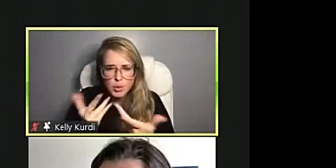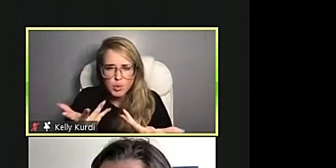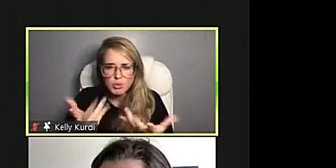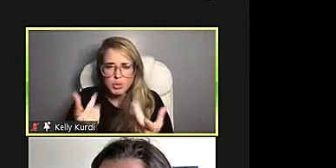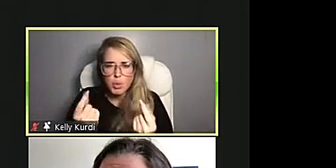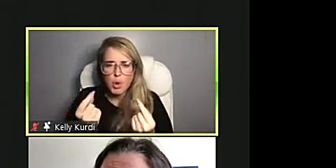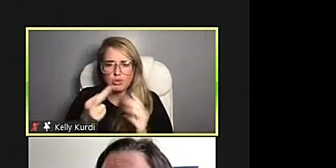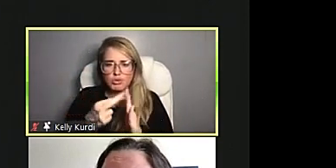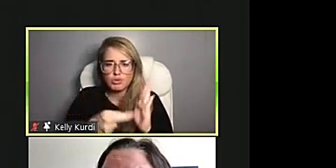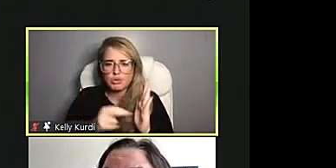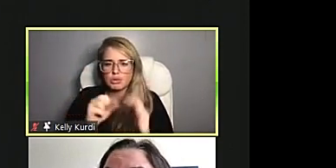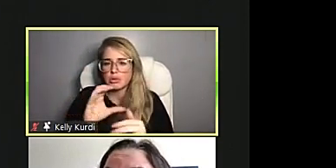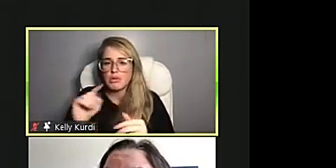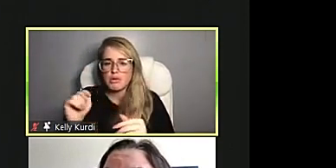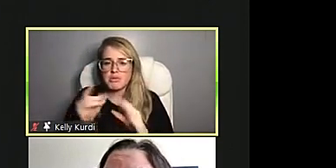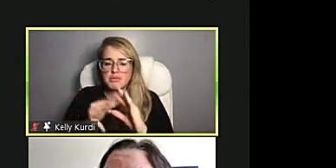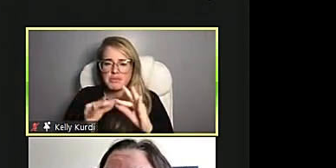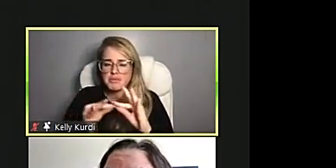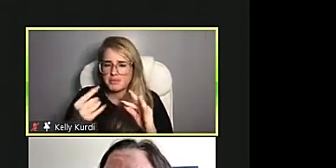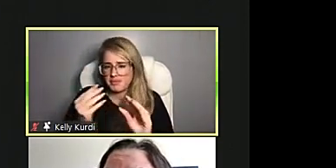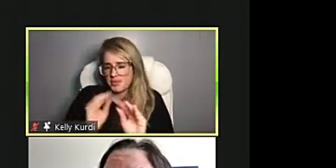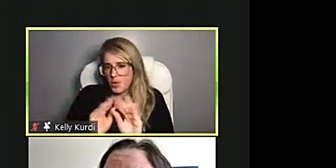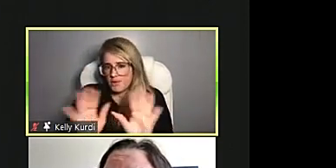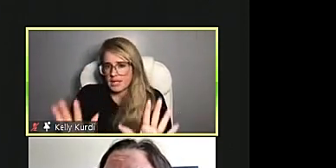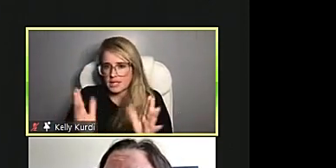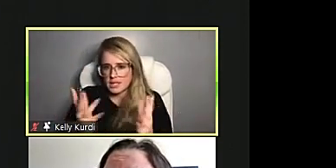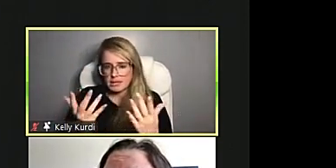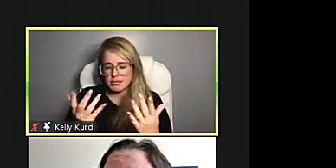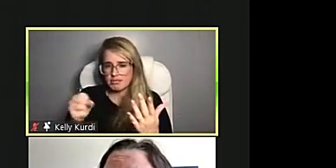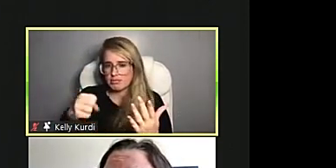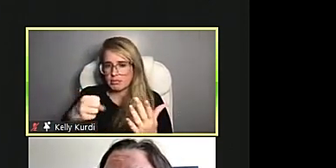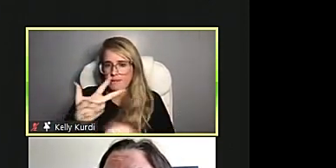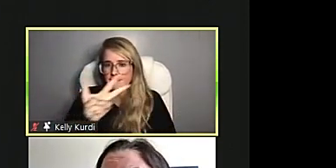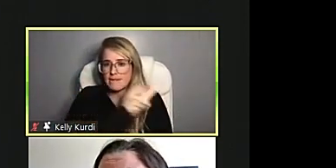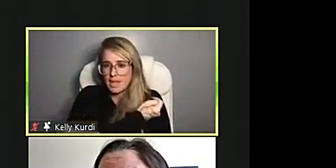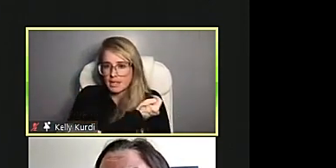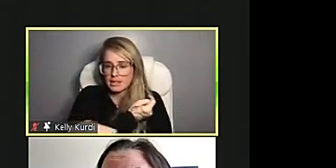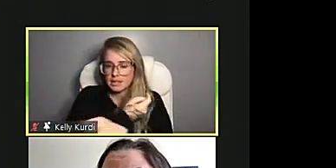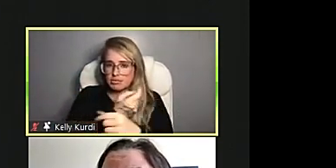This is Scott. I'll take that one. I mean, obviously, vaccination,